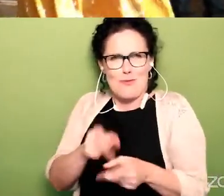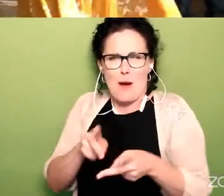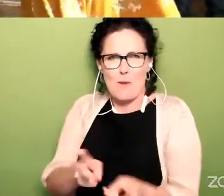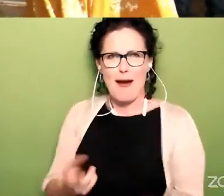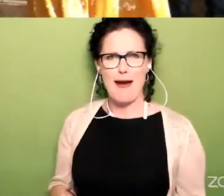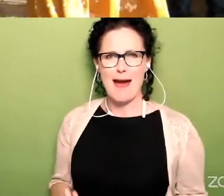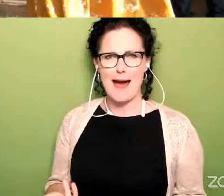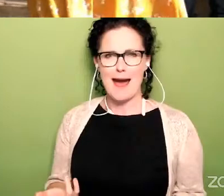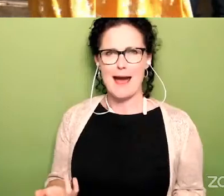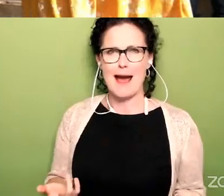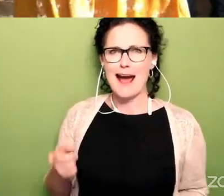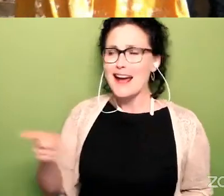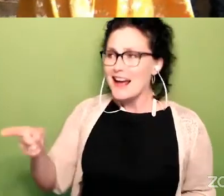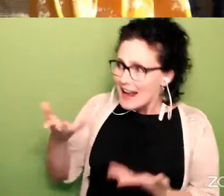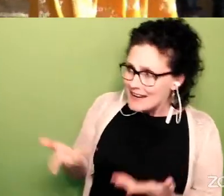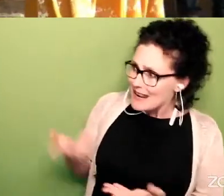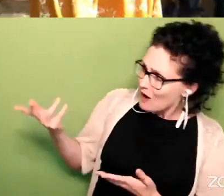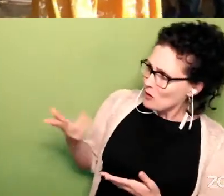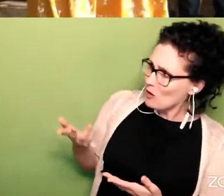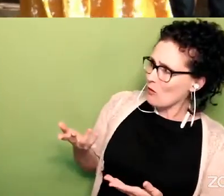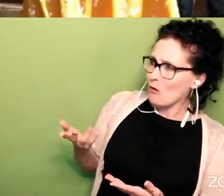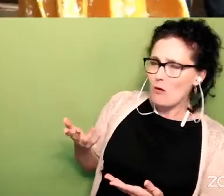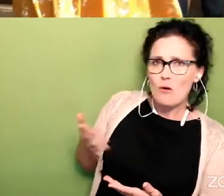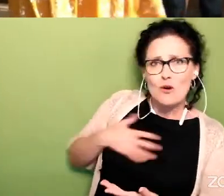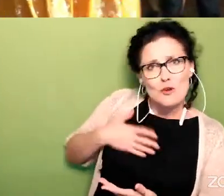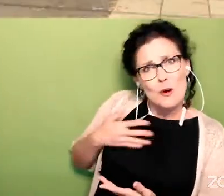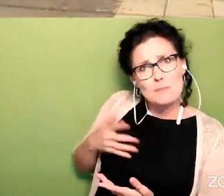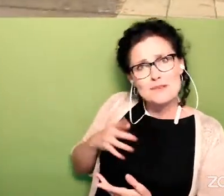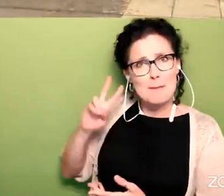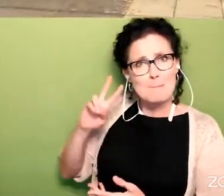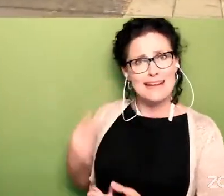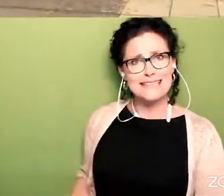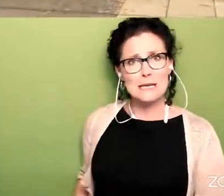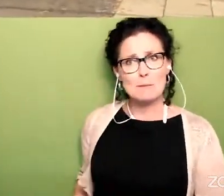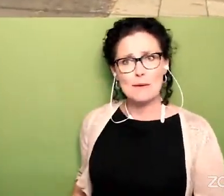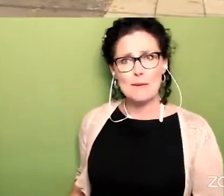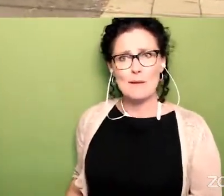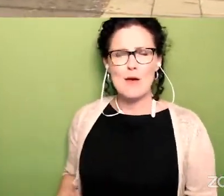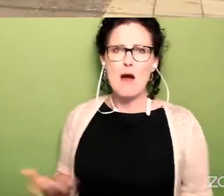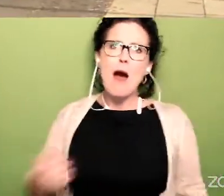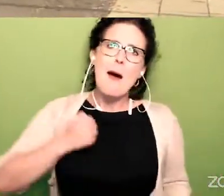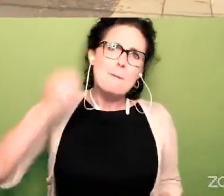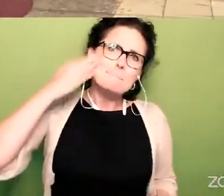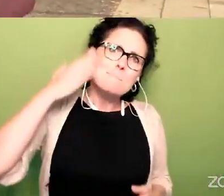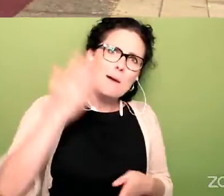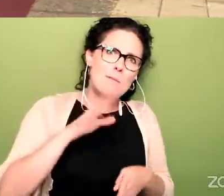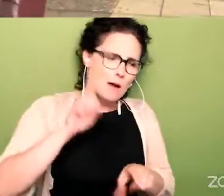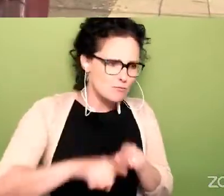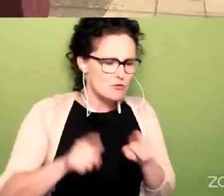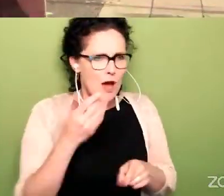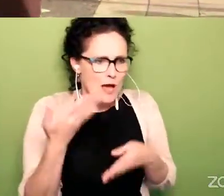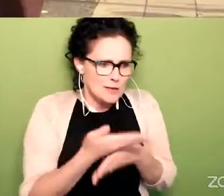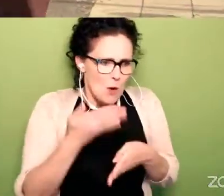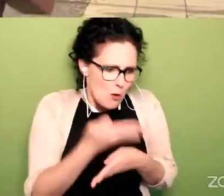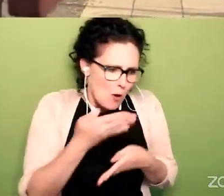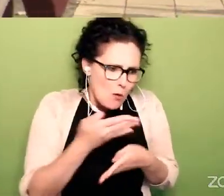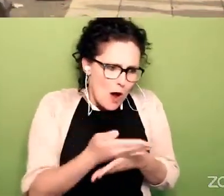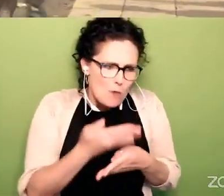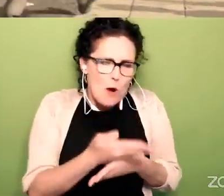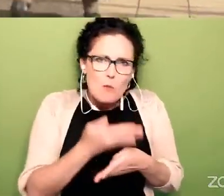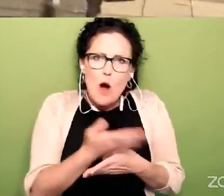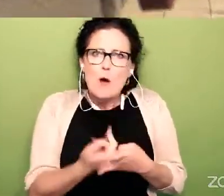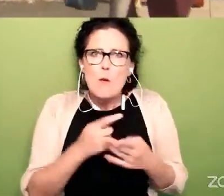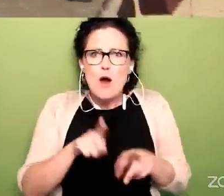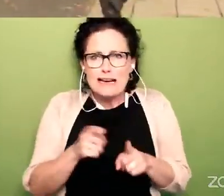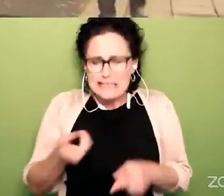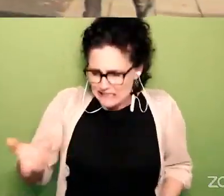shop. You don't care about them now? Choosing this life with the people you grew up with, yeah? What, choosing being kind? Let us go, Mundy. It seems we are